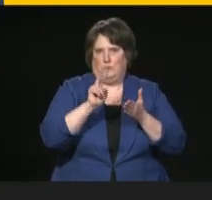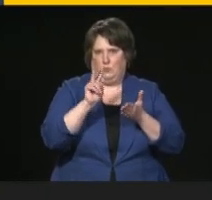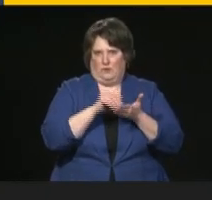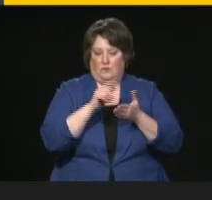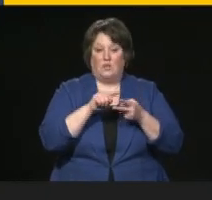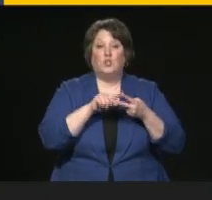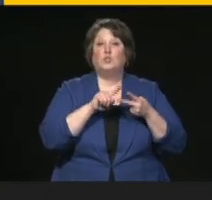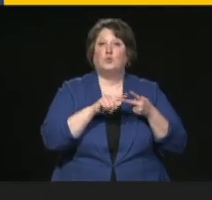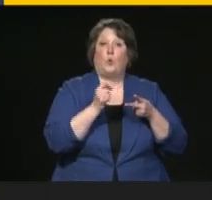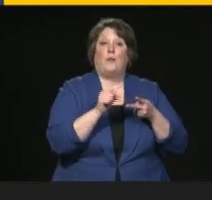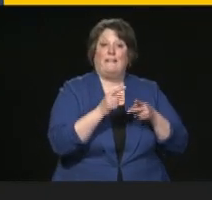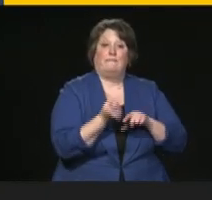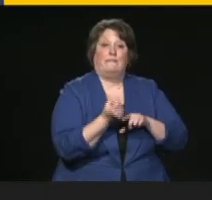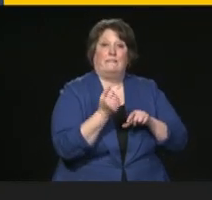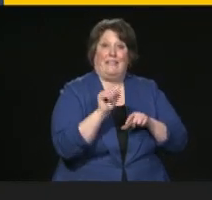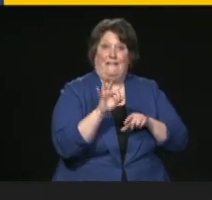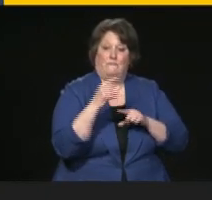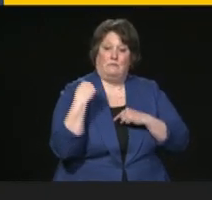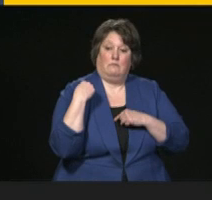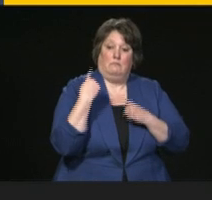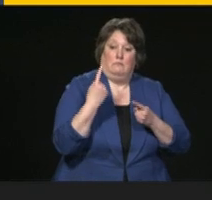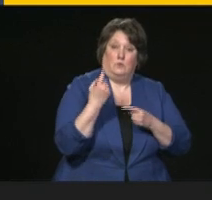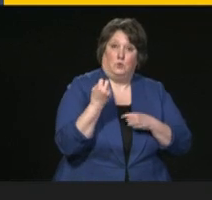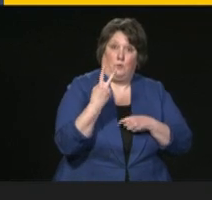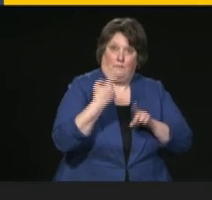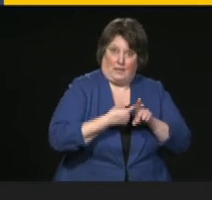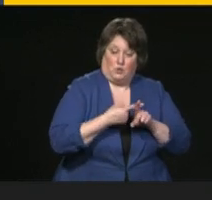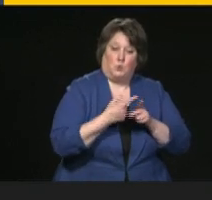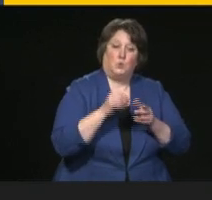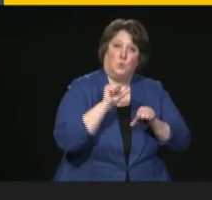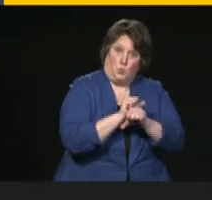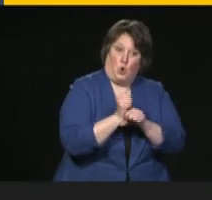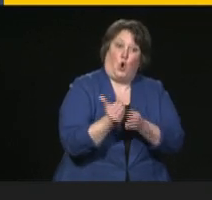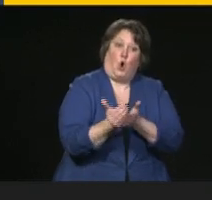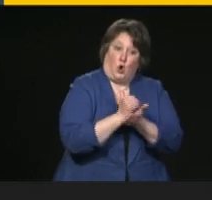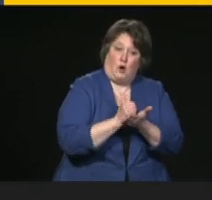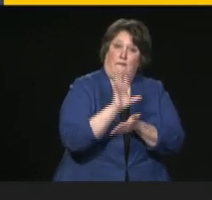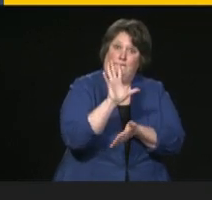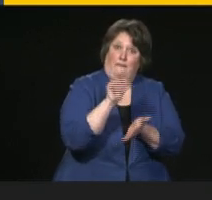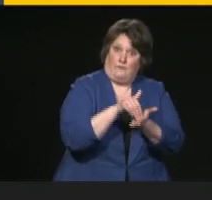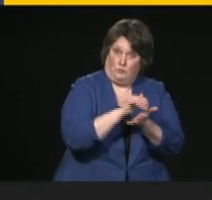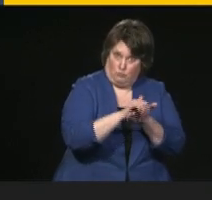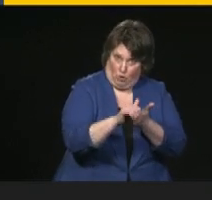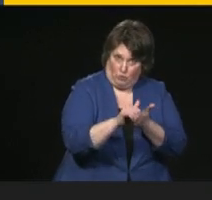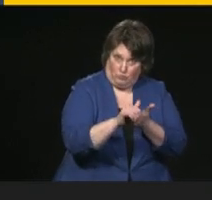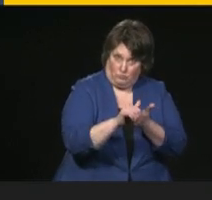months, and if someone is in a situation